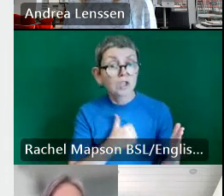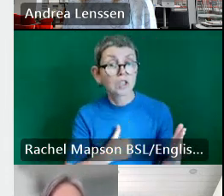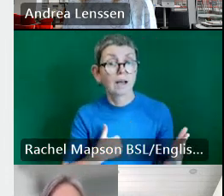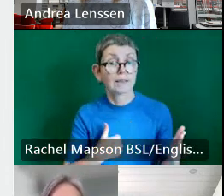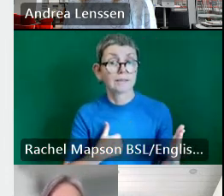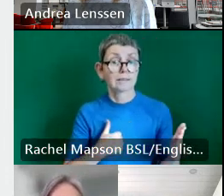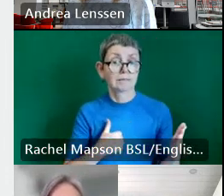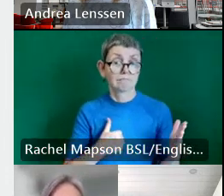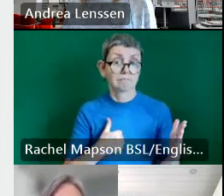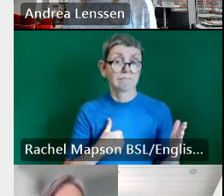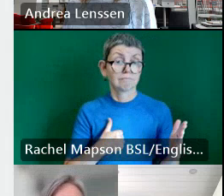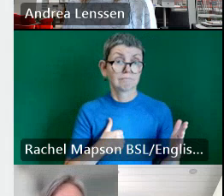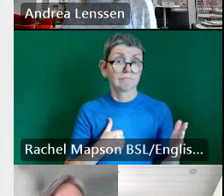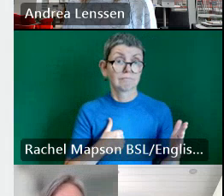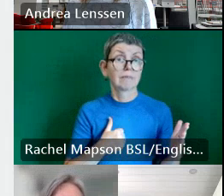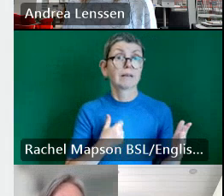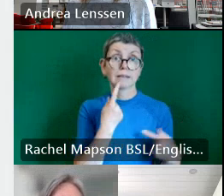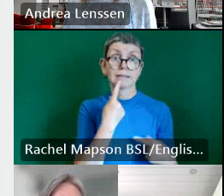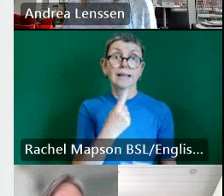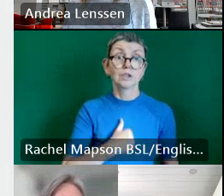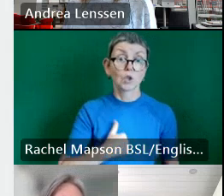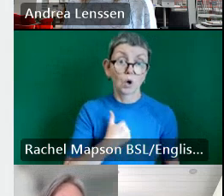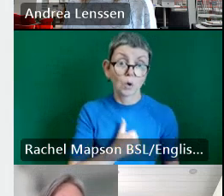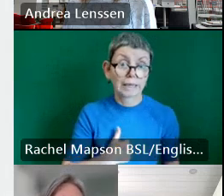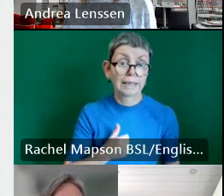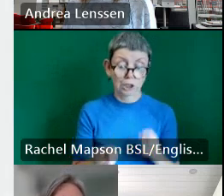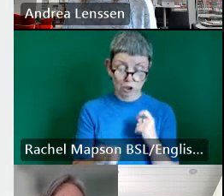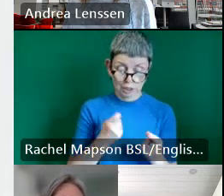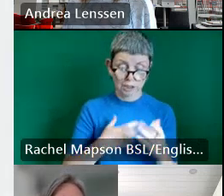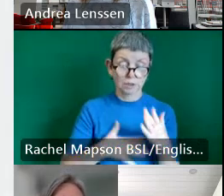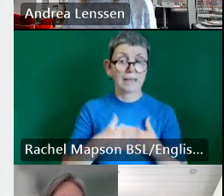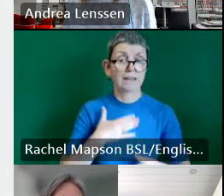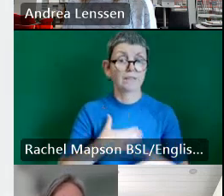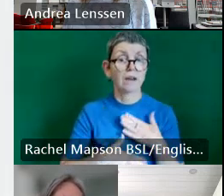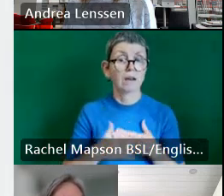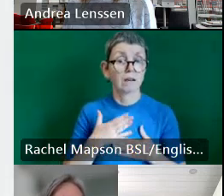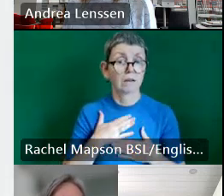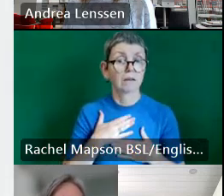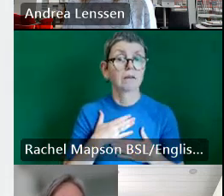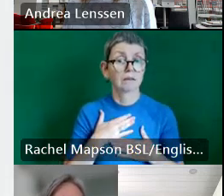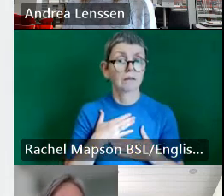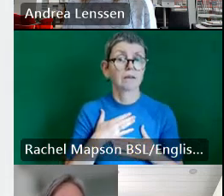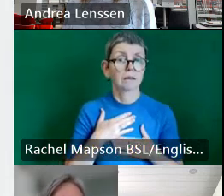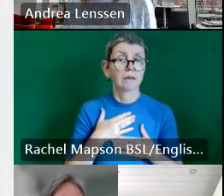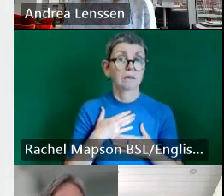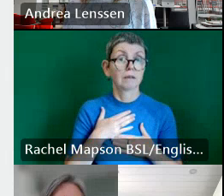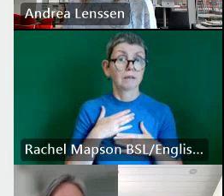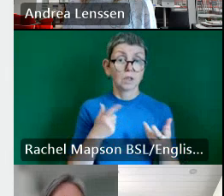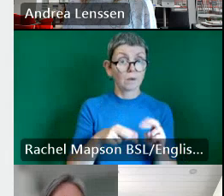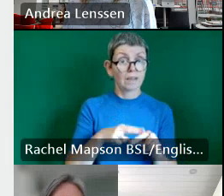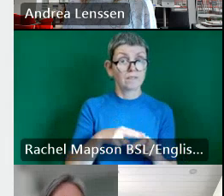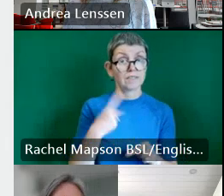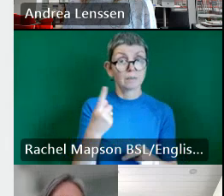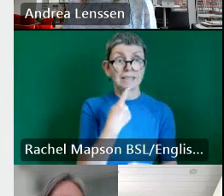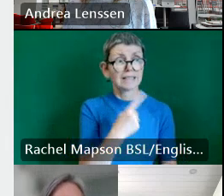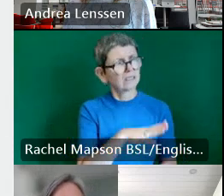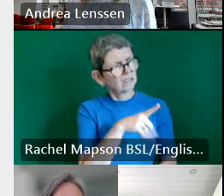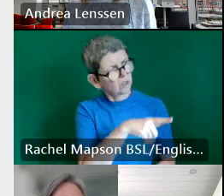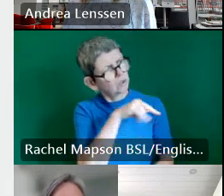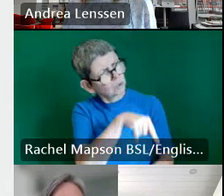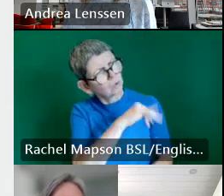know you've done something wrong or someone came to you to let you know that this was wrong, apologize. Don't be afraid to apologize.